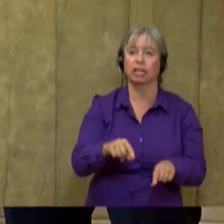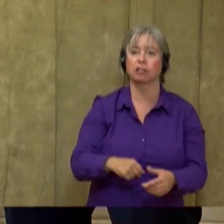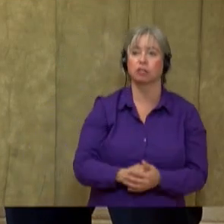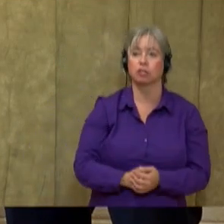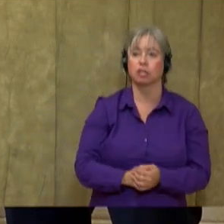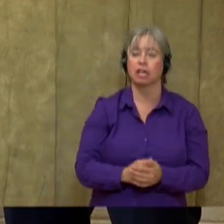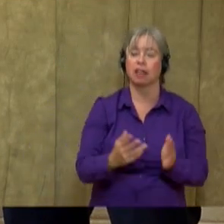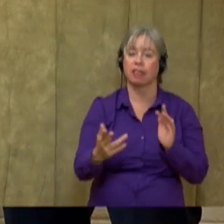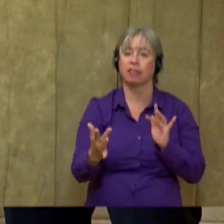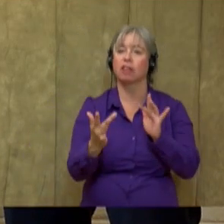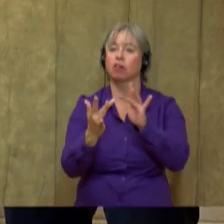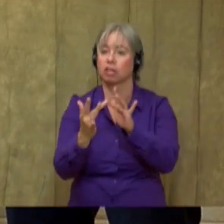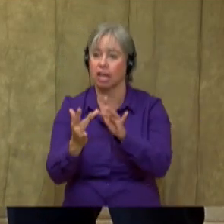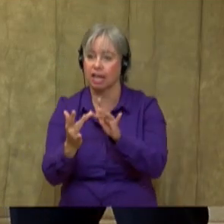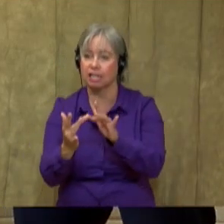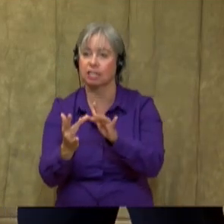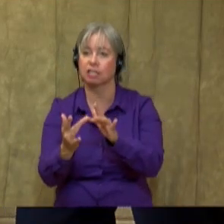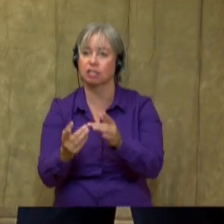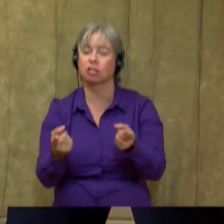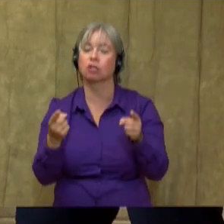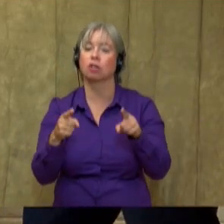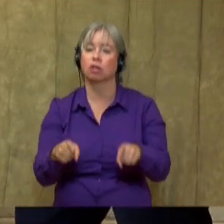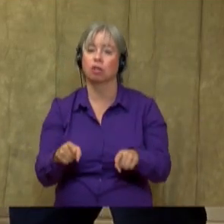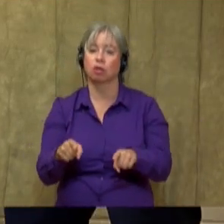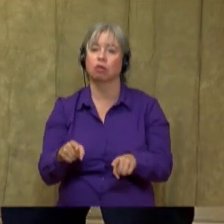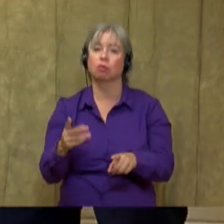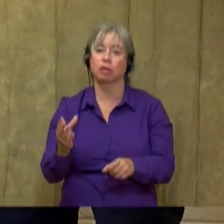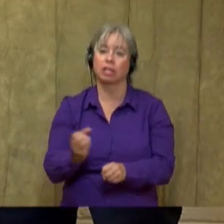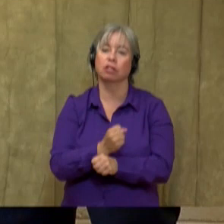they'll contact you once those details